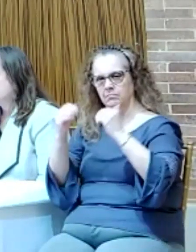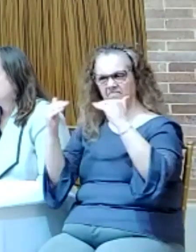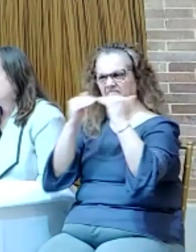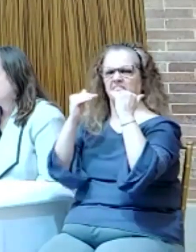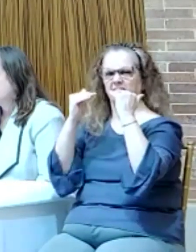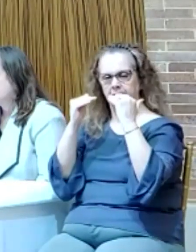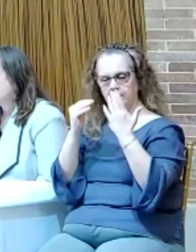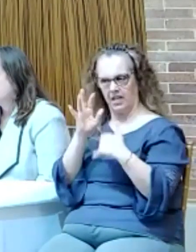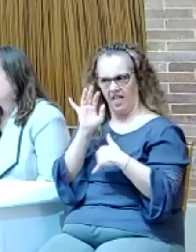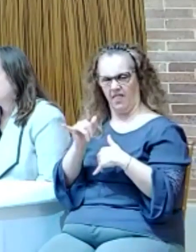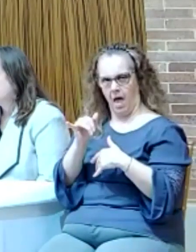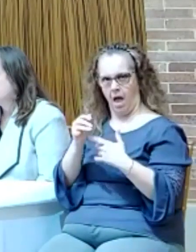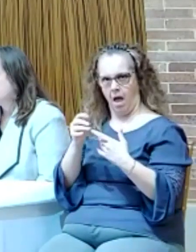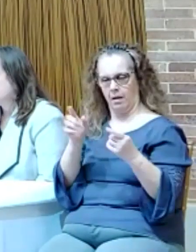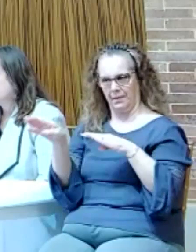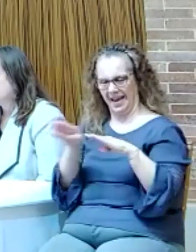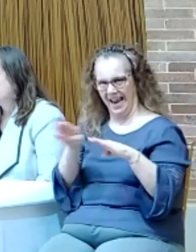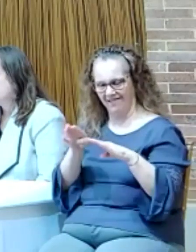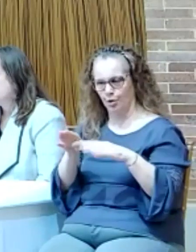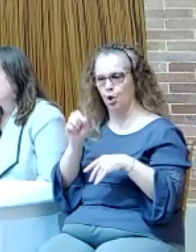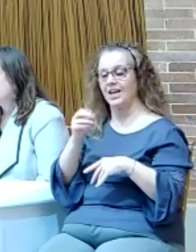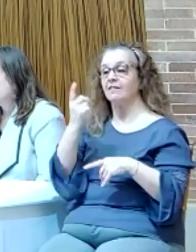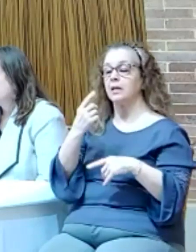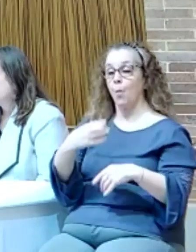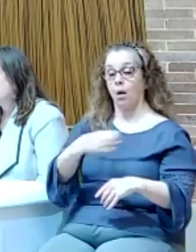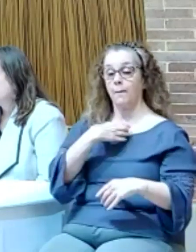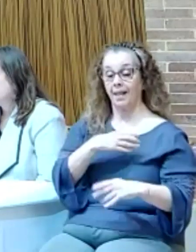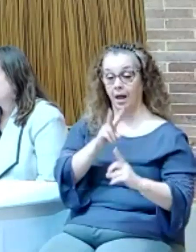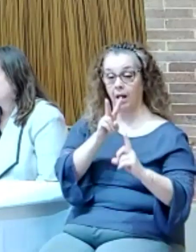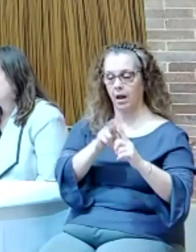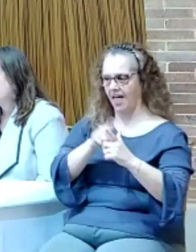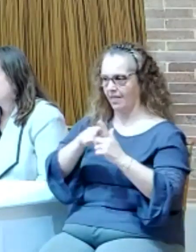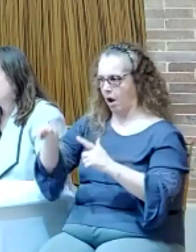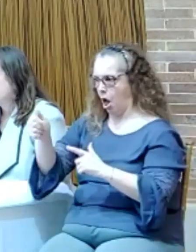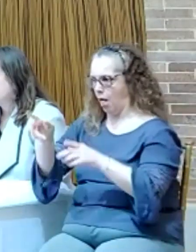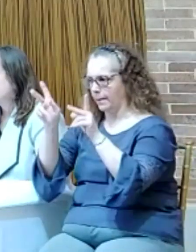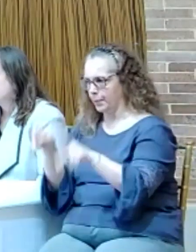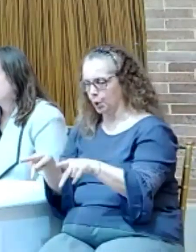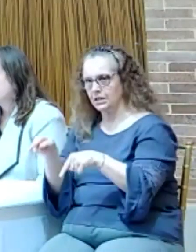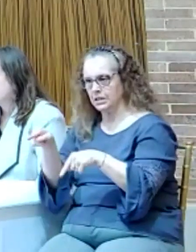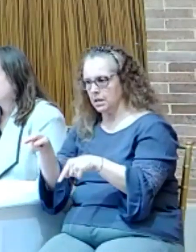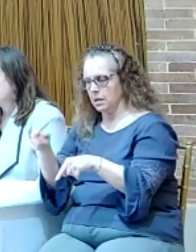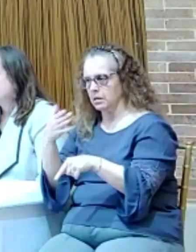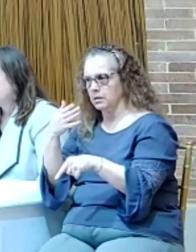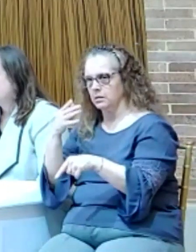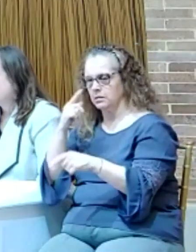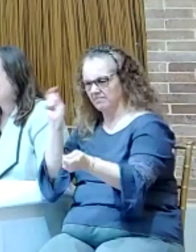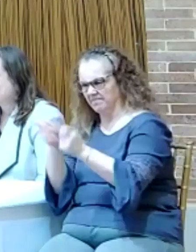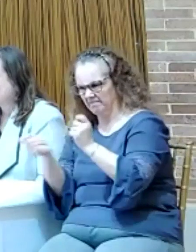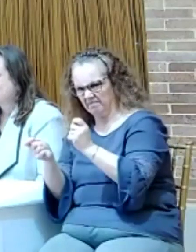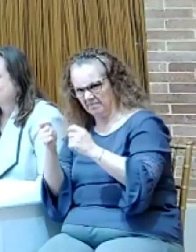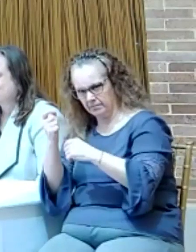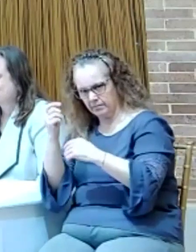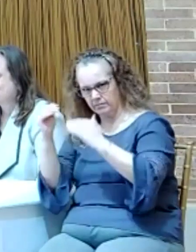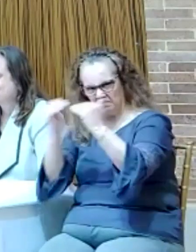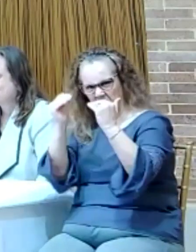in our agency from like a complaintant a complaint gets served we serve that complaint on the the bad actor and then the bad actor does something worse to the you know fires the